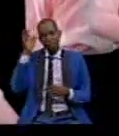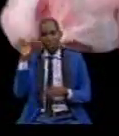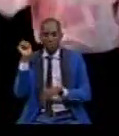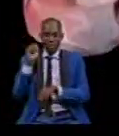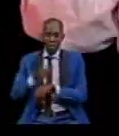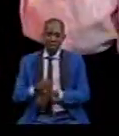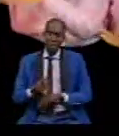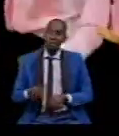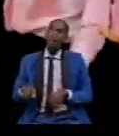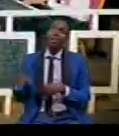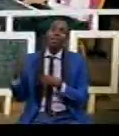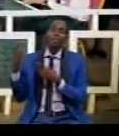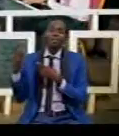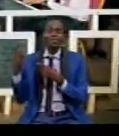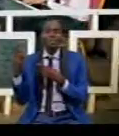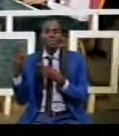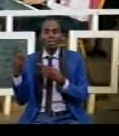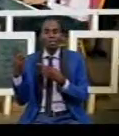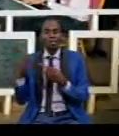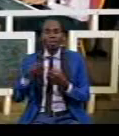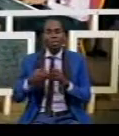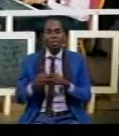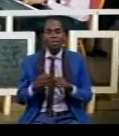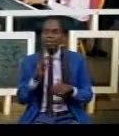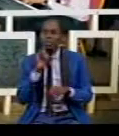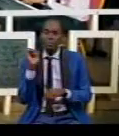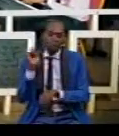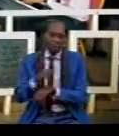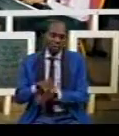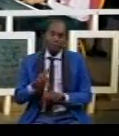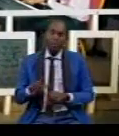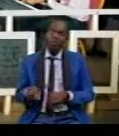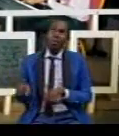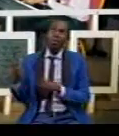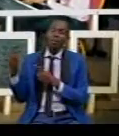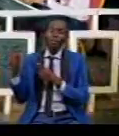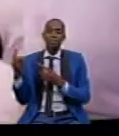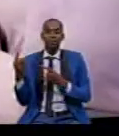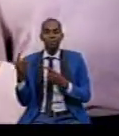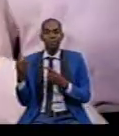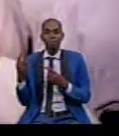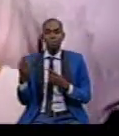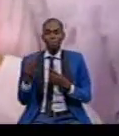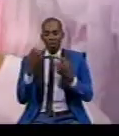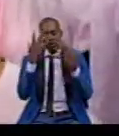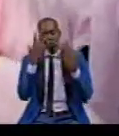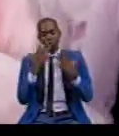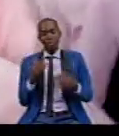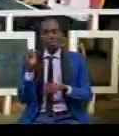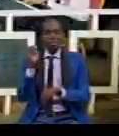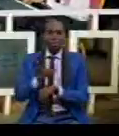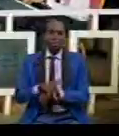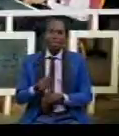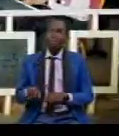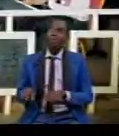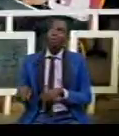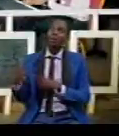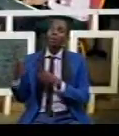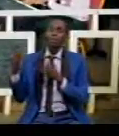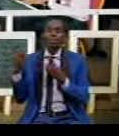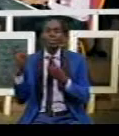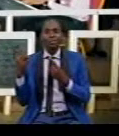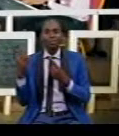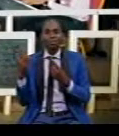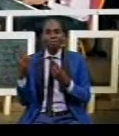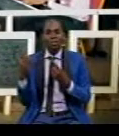don't use their talent to fight for position. They don't use their achievement to fight